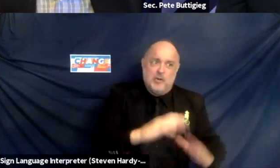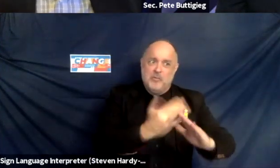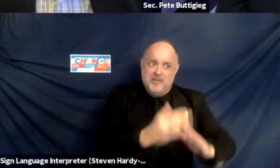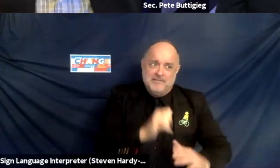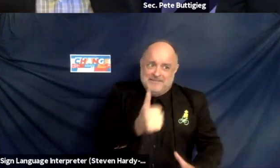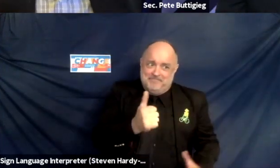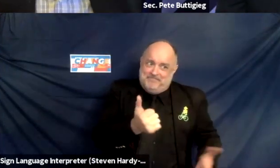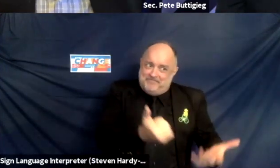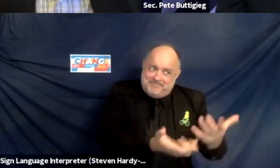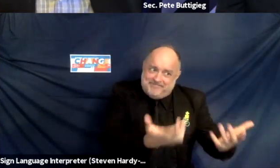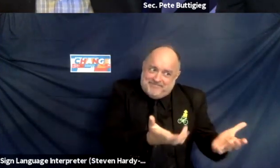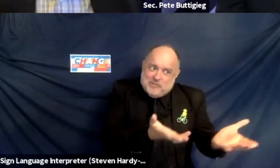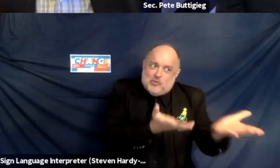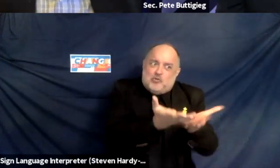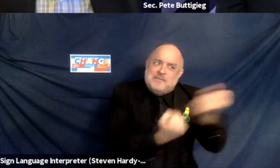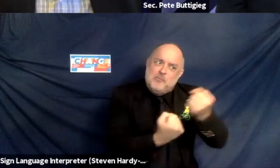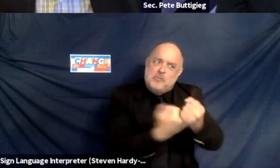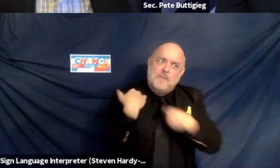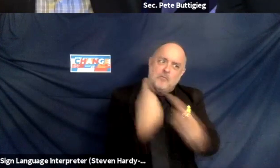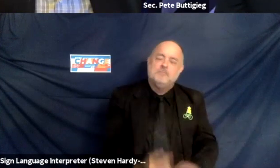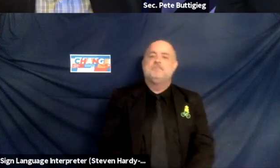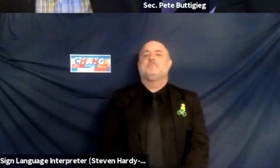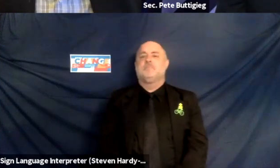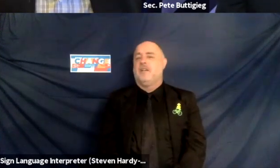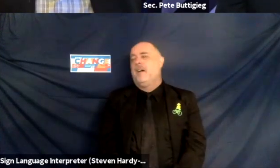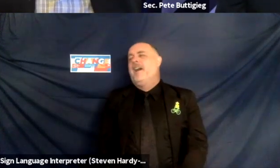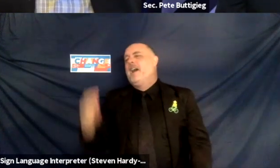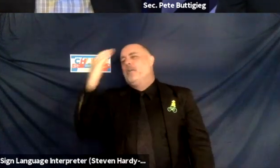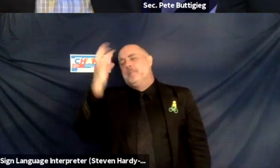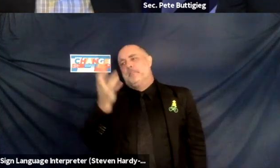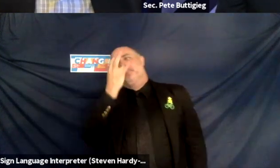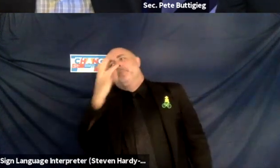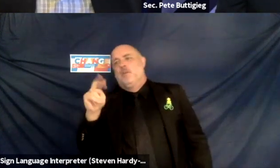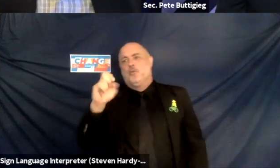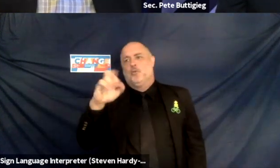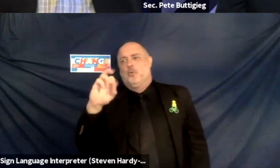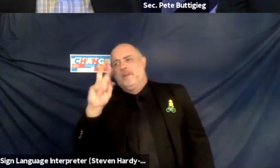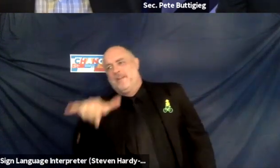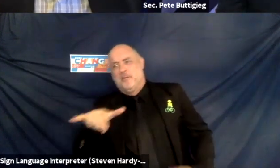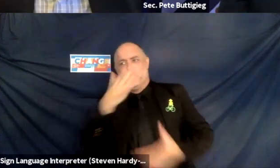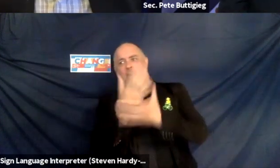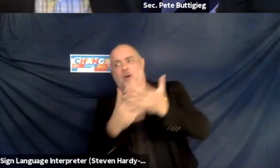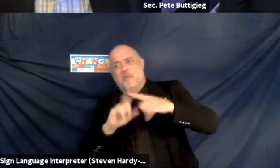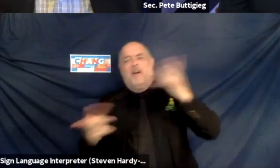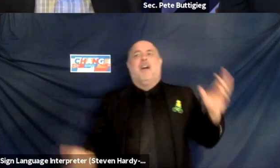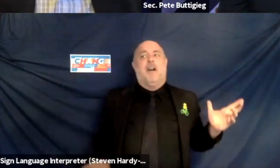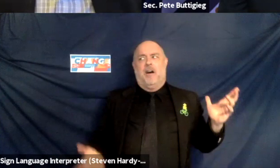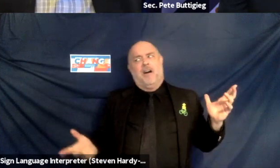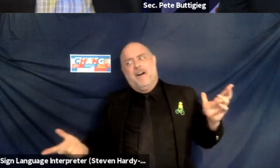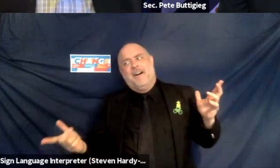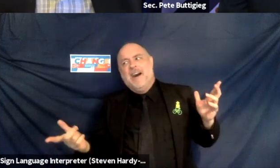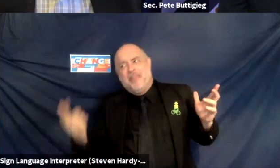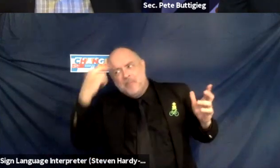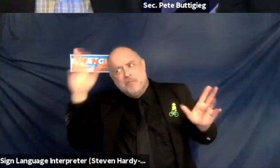And I'm very excited about the nerdier dimensions of this job as well. So I know a lot of folks here will